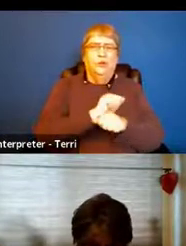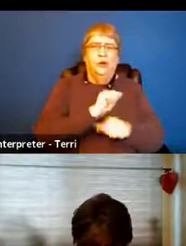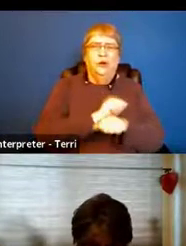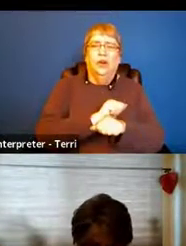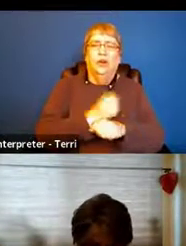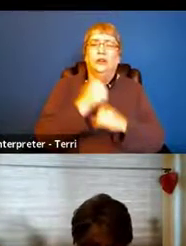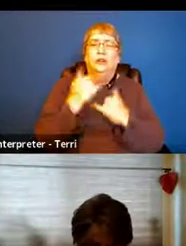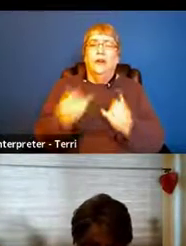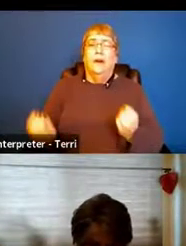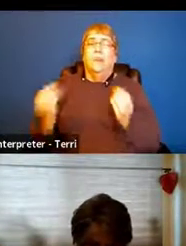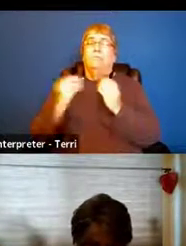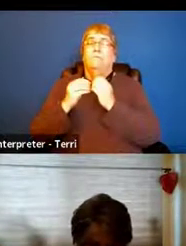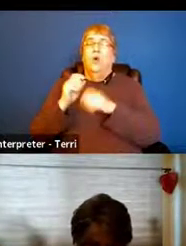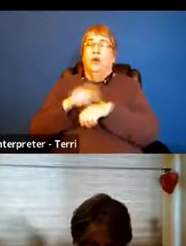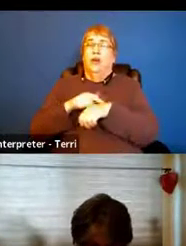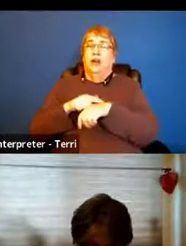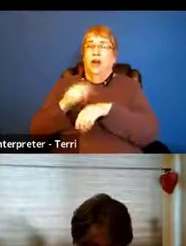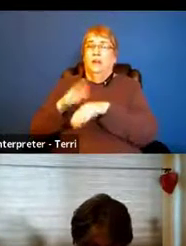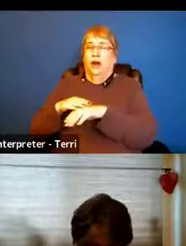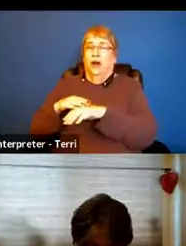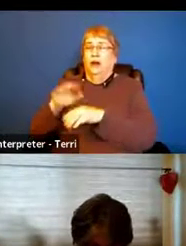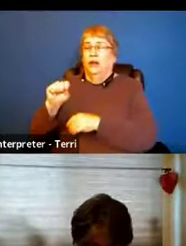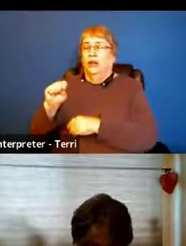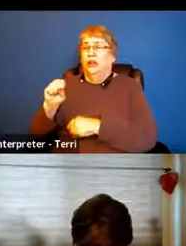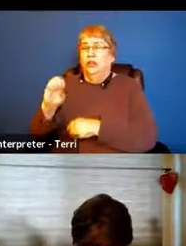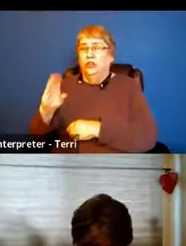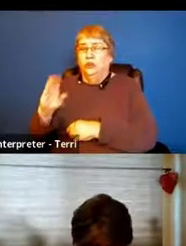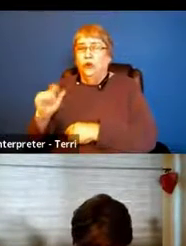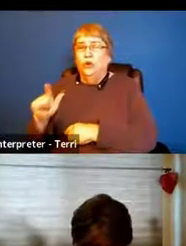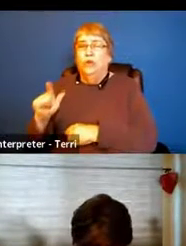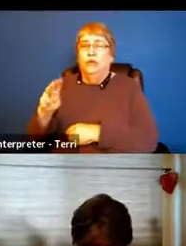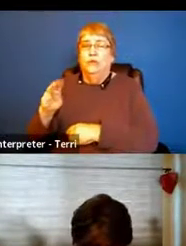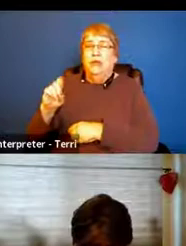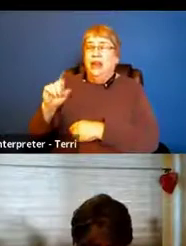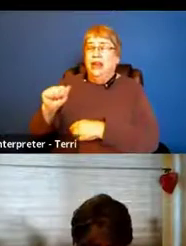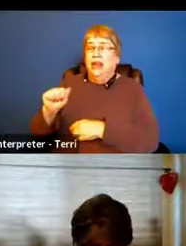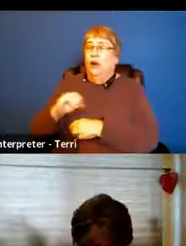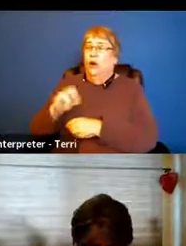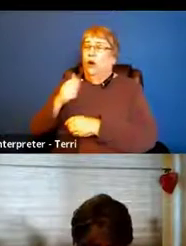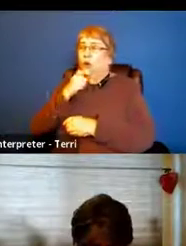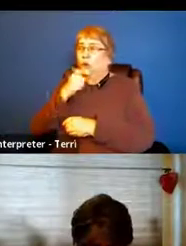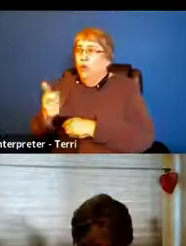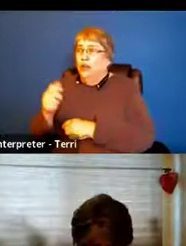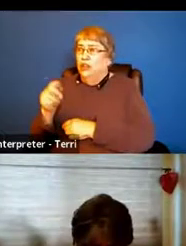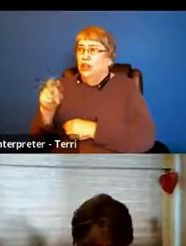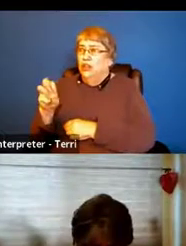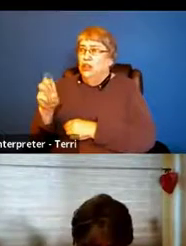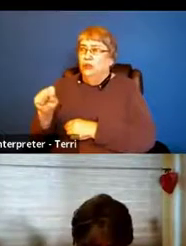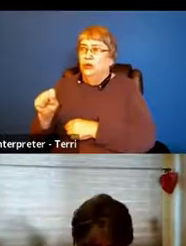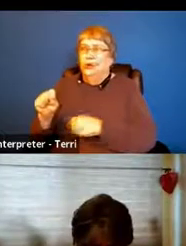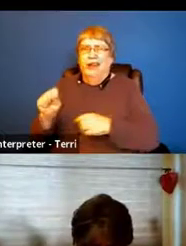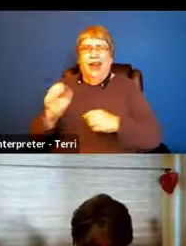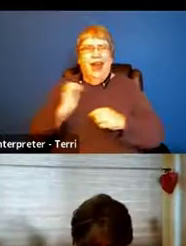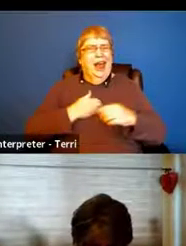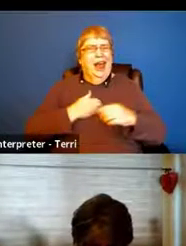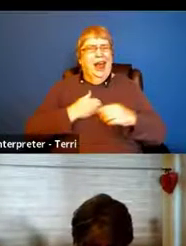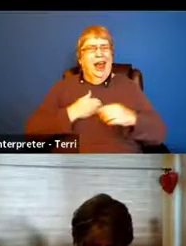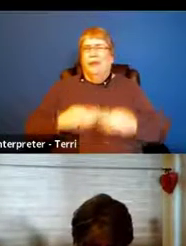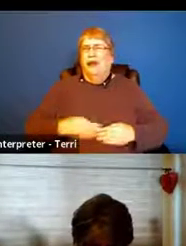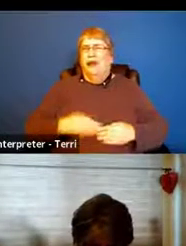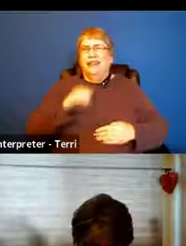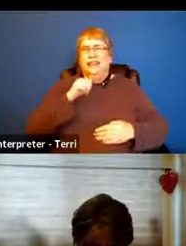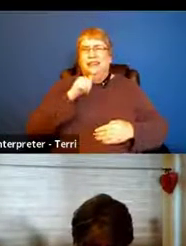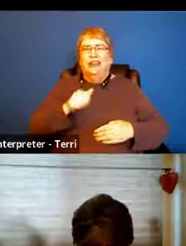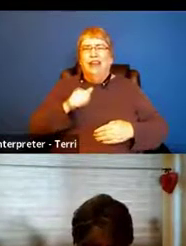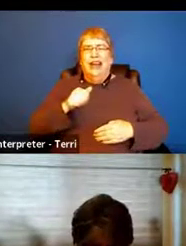on social media or absorbing the news. And we're not built to process grief and loss and